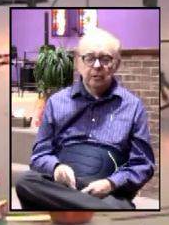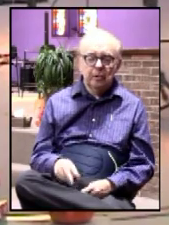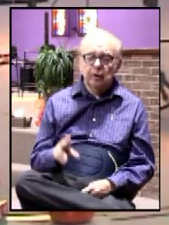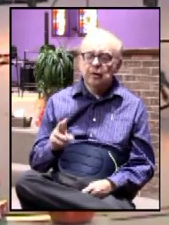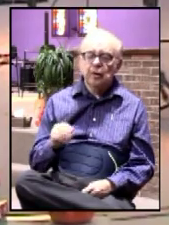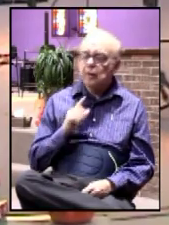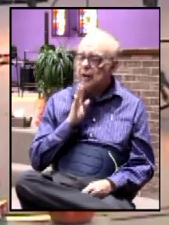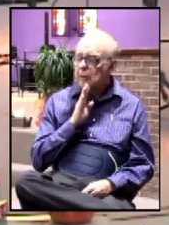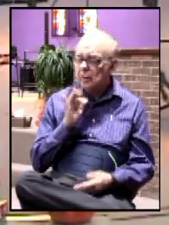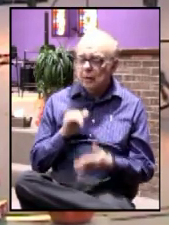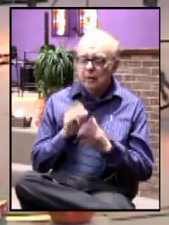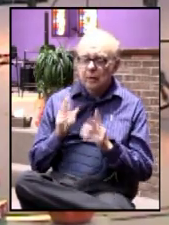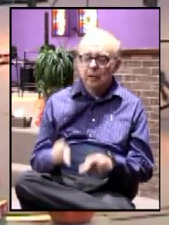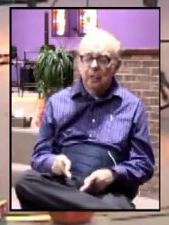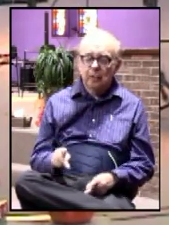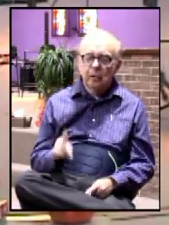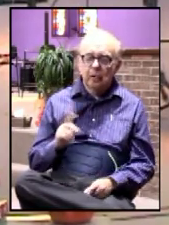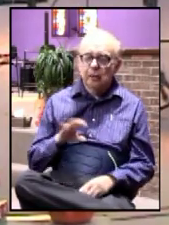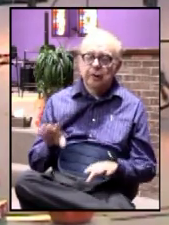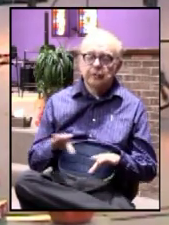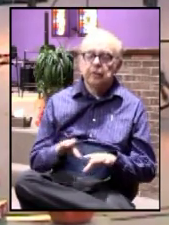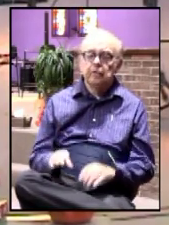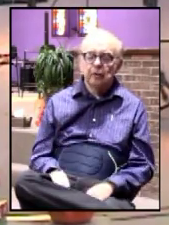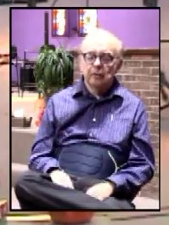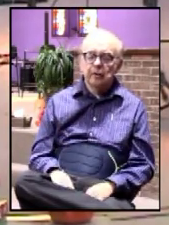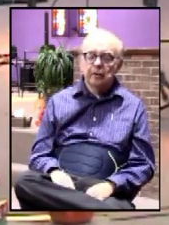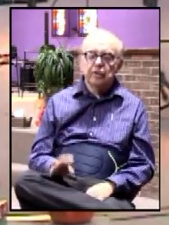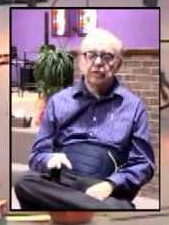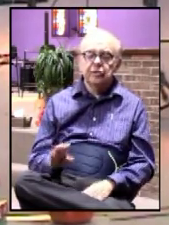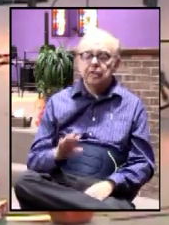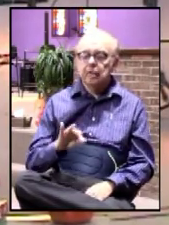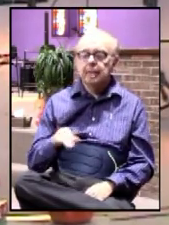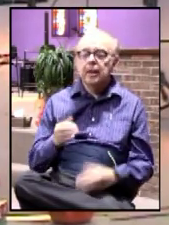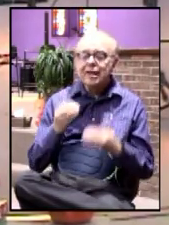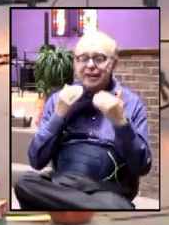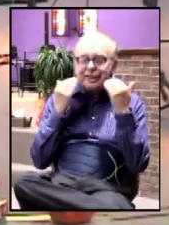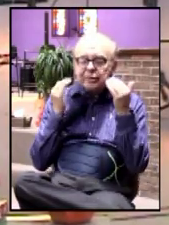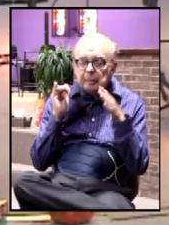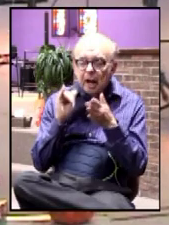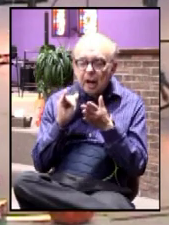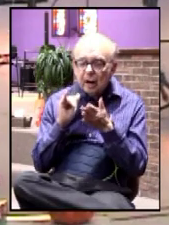No, you don't. Maybe all you got to do is just a smile.